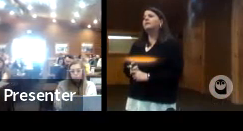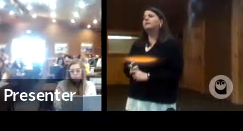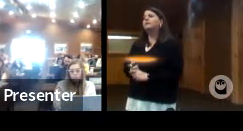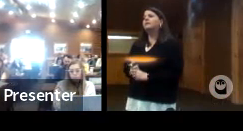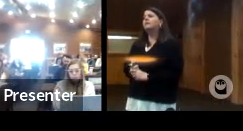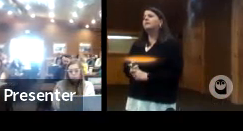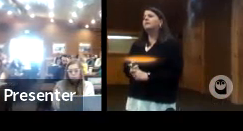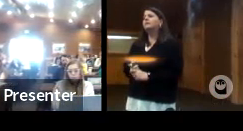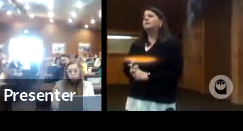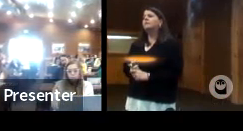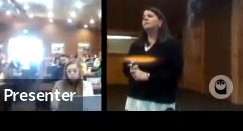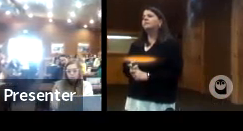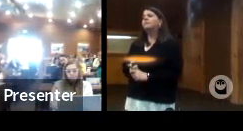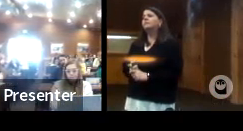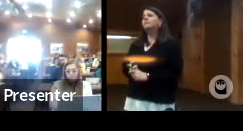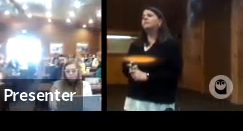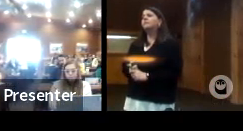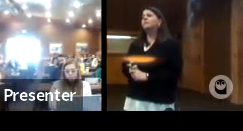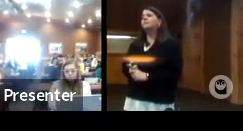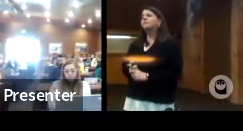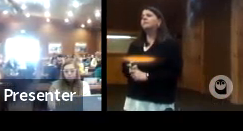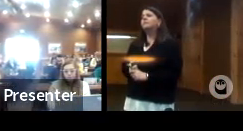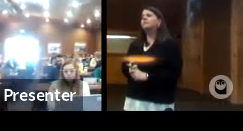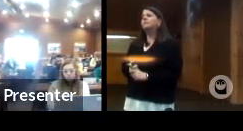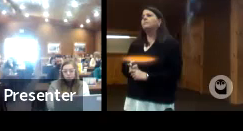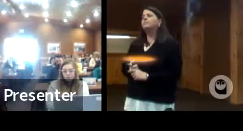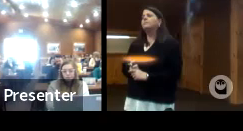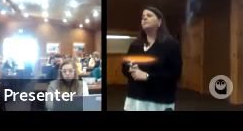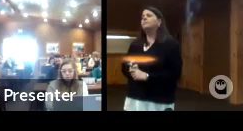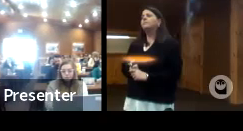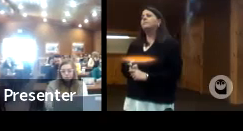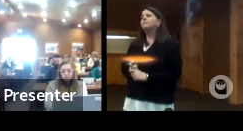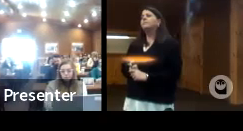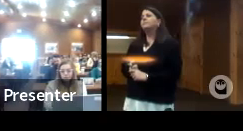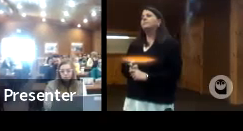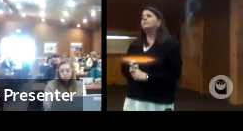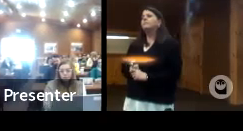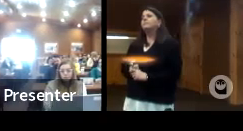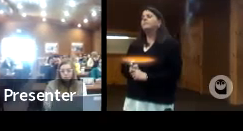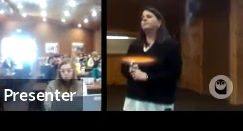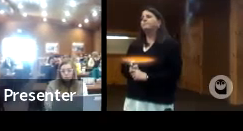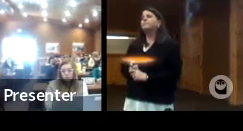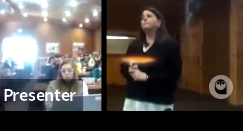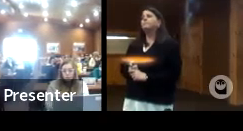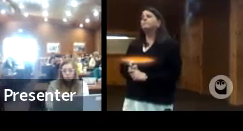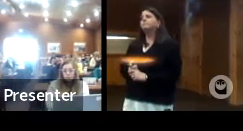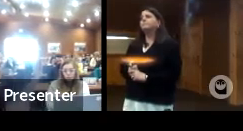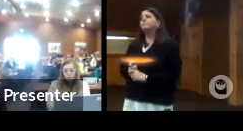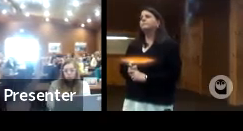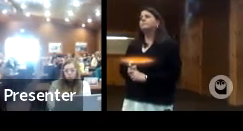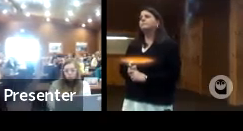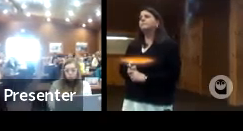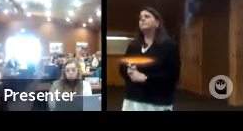it's appropriate for you to do expert testimony, that you always need to take into account how your victim feels about that. Because many times you